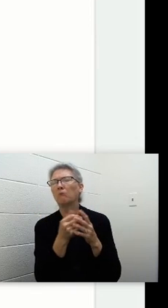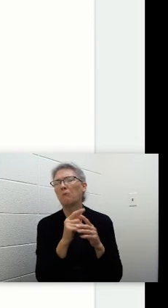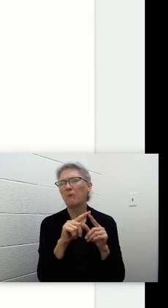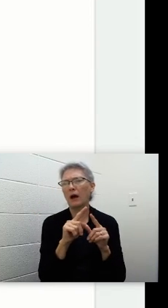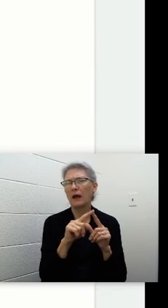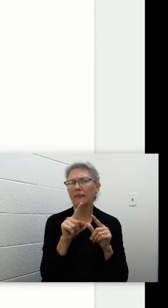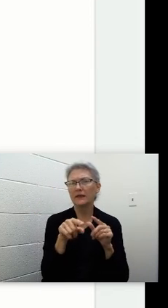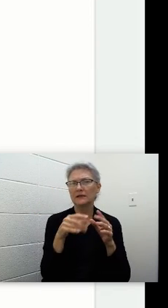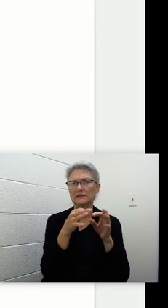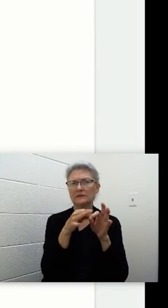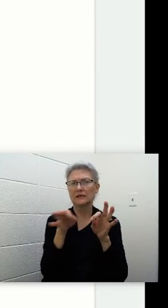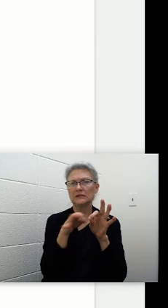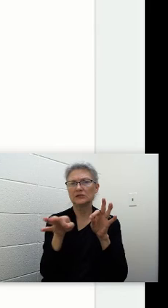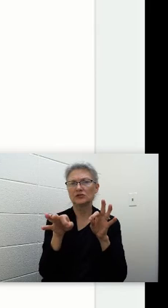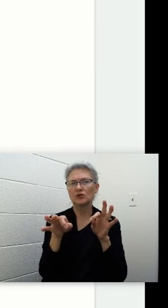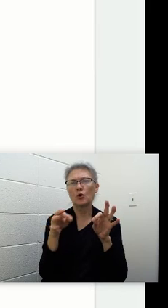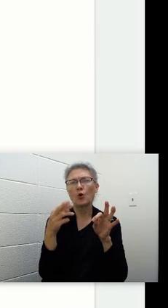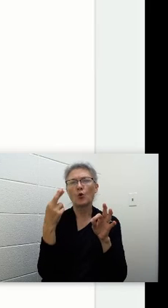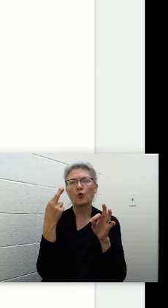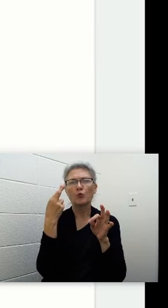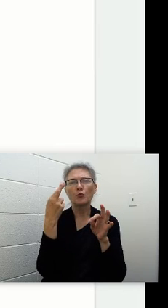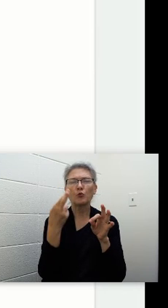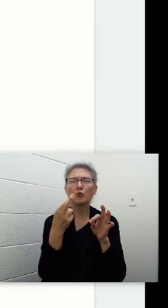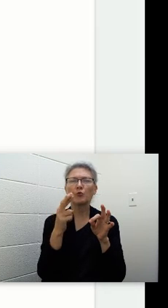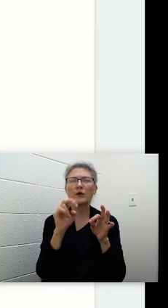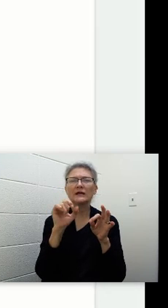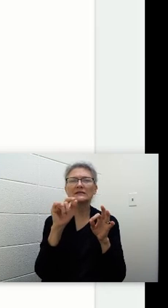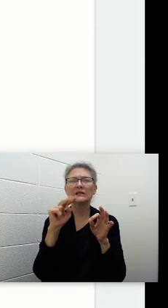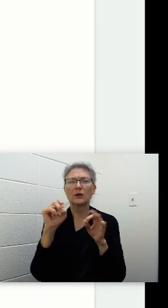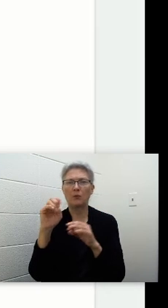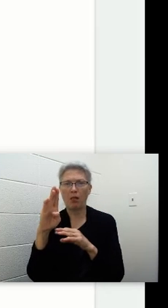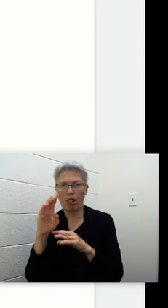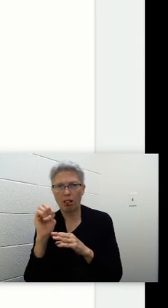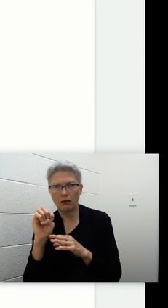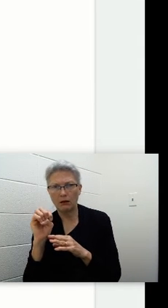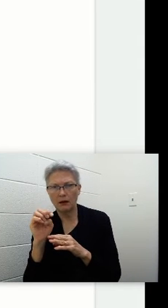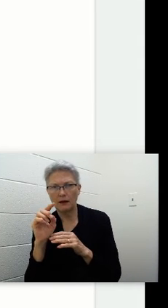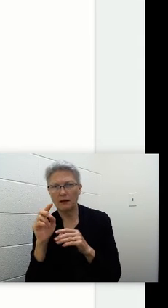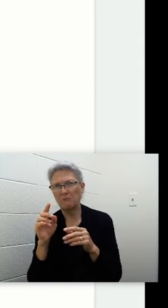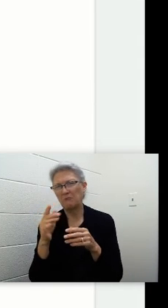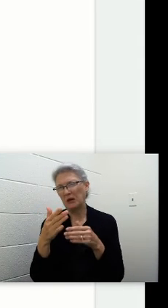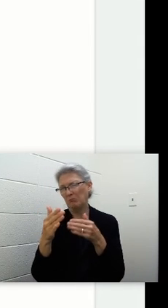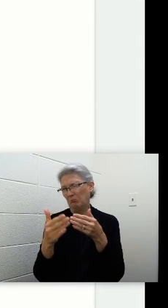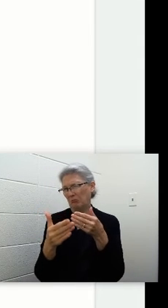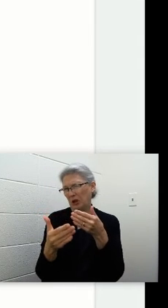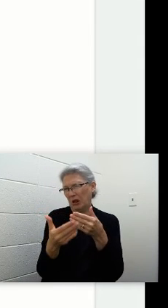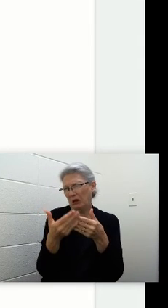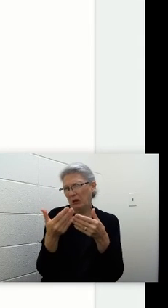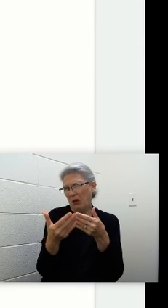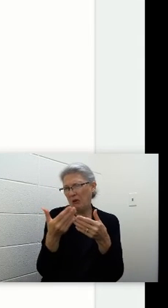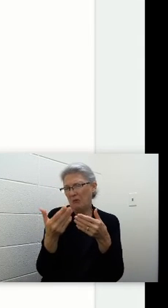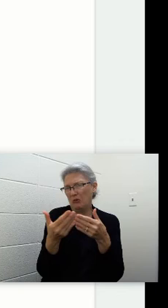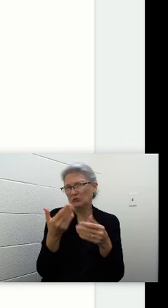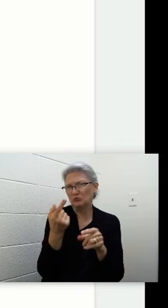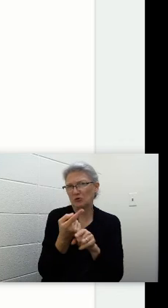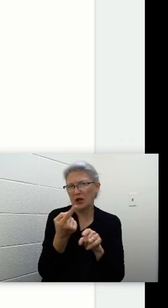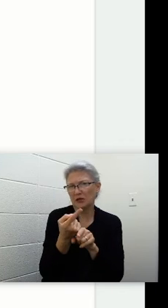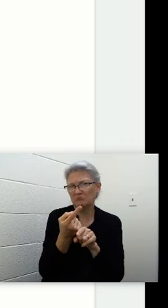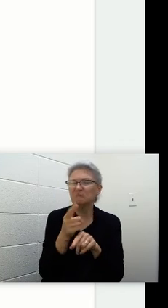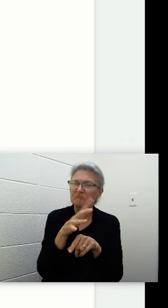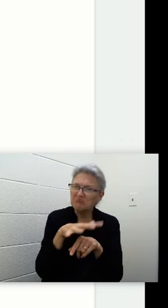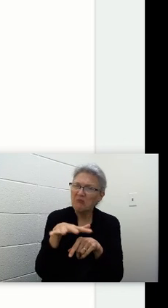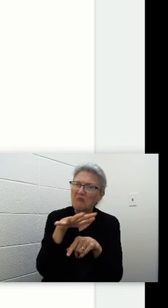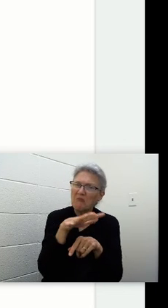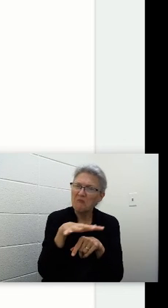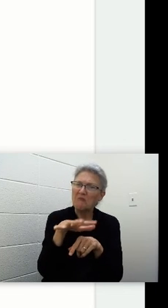In this sentence, reasonable would mean, are we pretty close to the answer? Well,